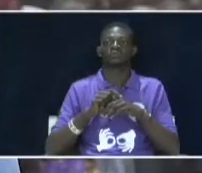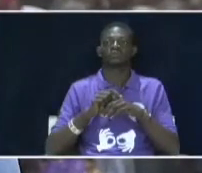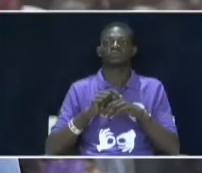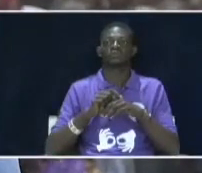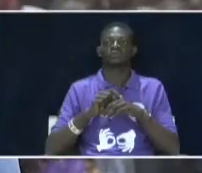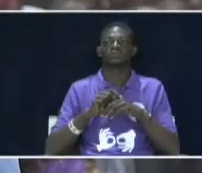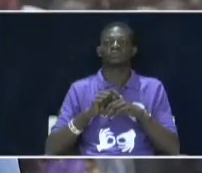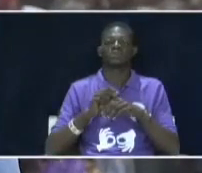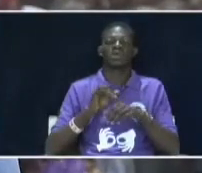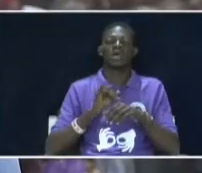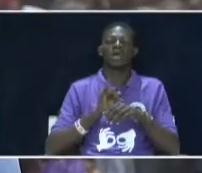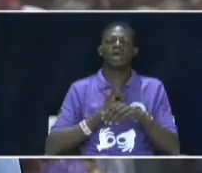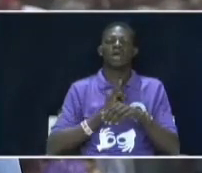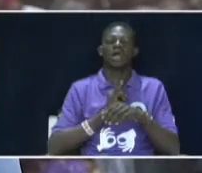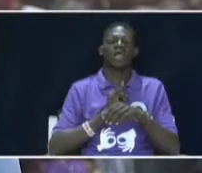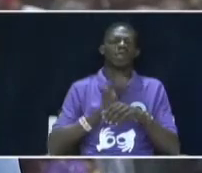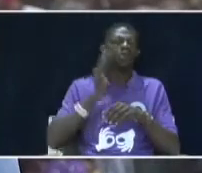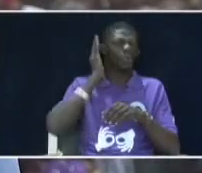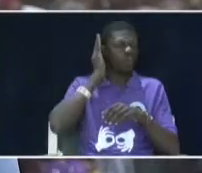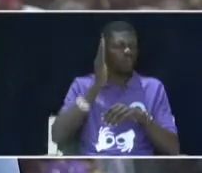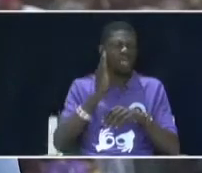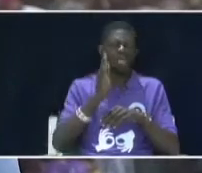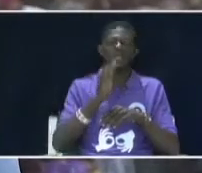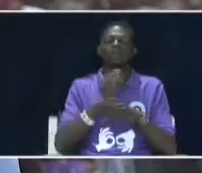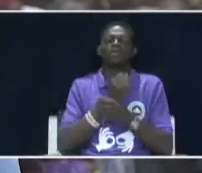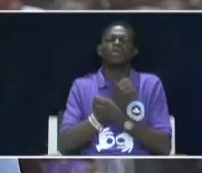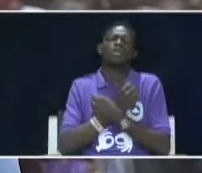I will love to be your partner.